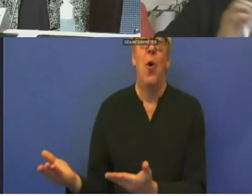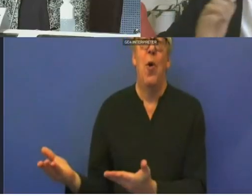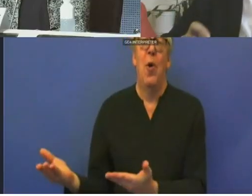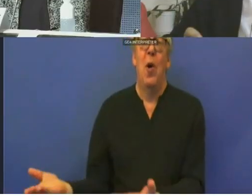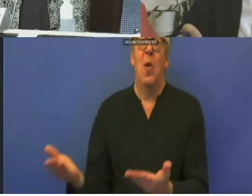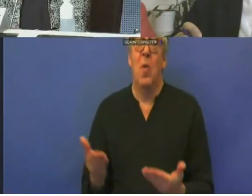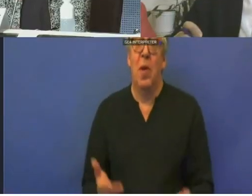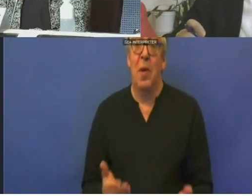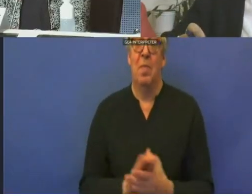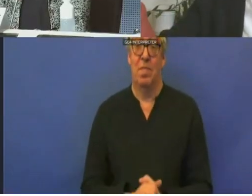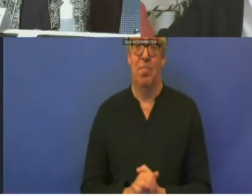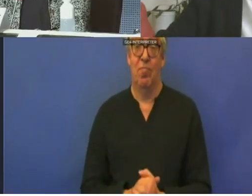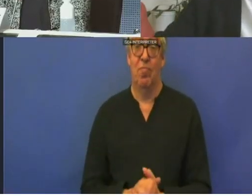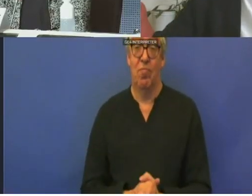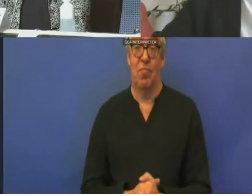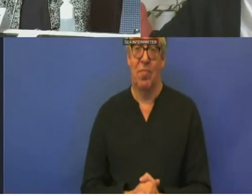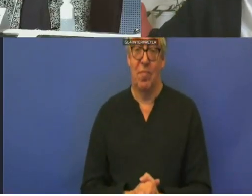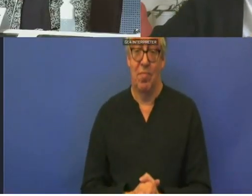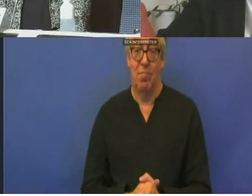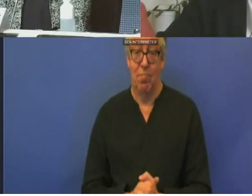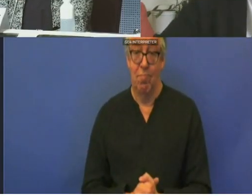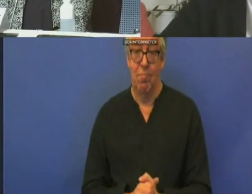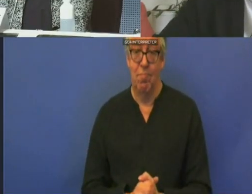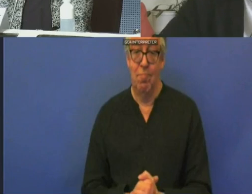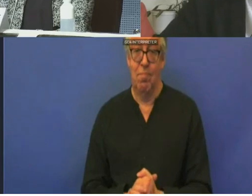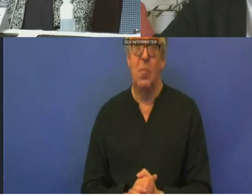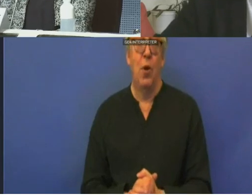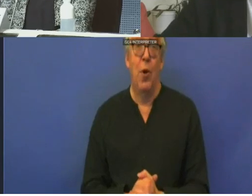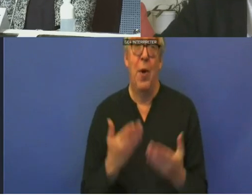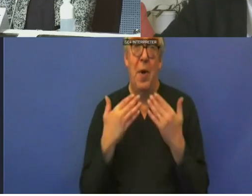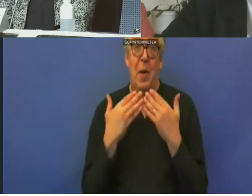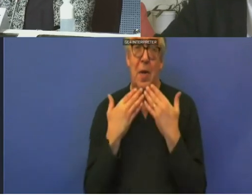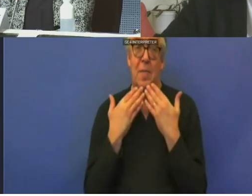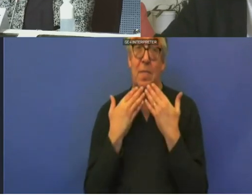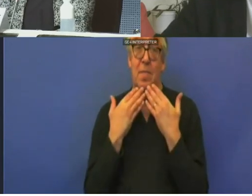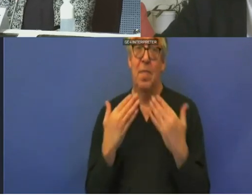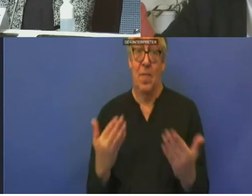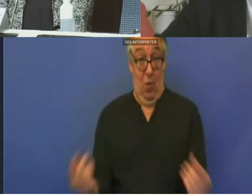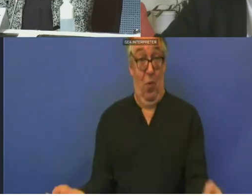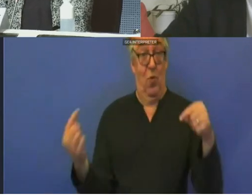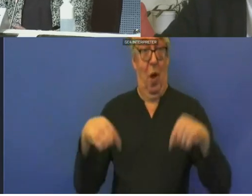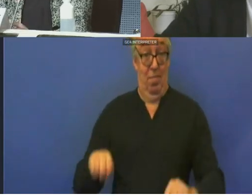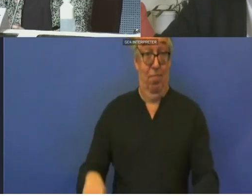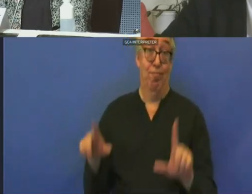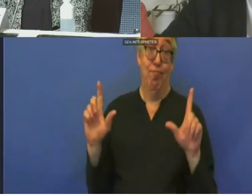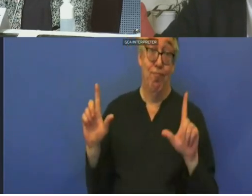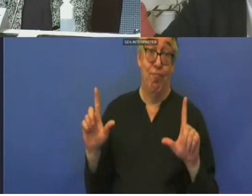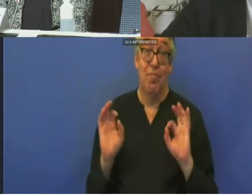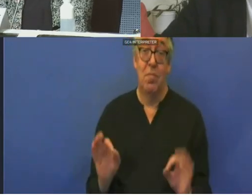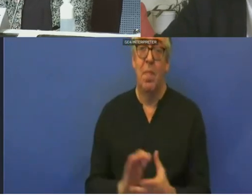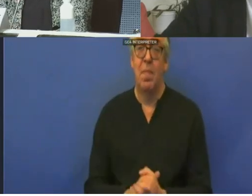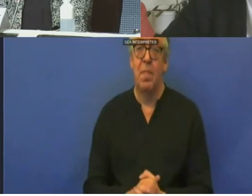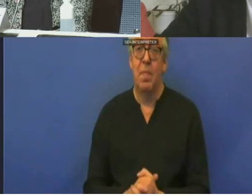yes, thanks for being here with us this morning. And talking about the subject